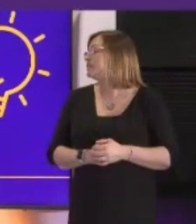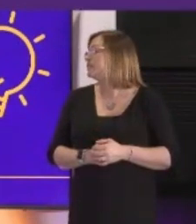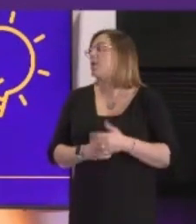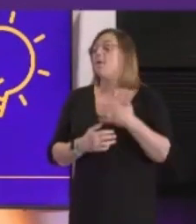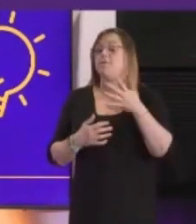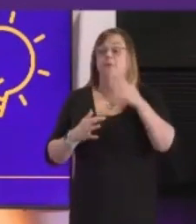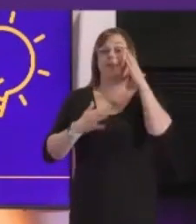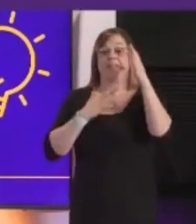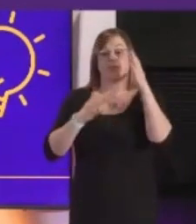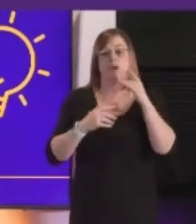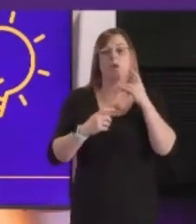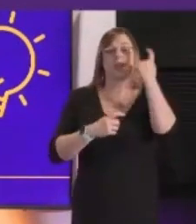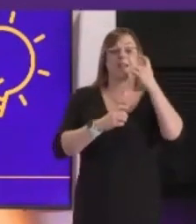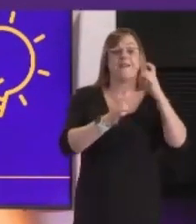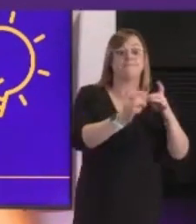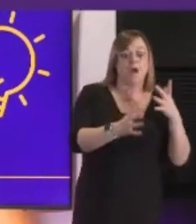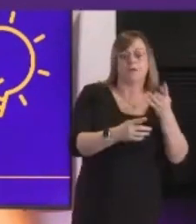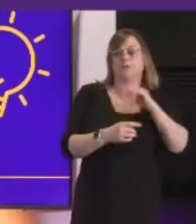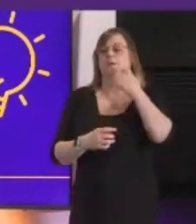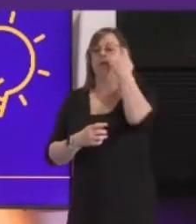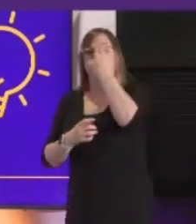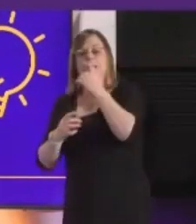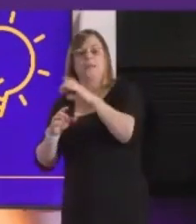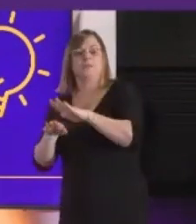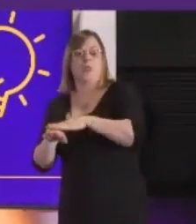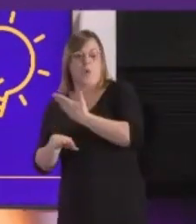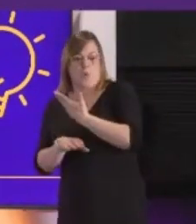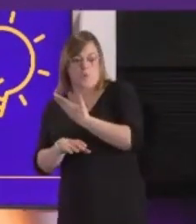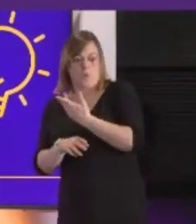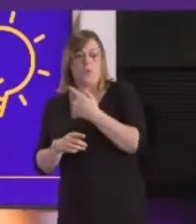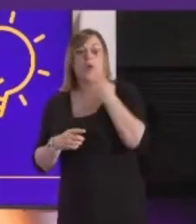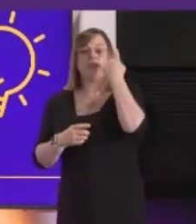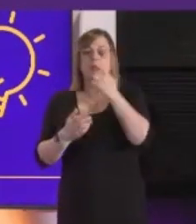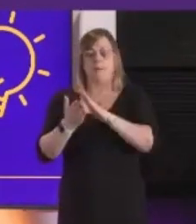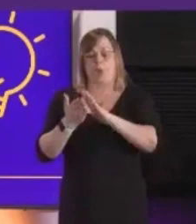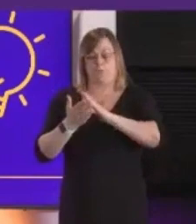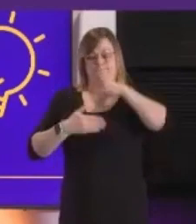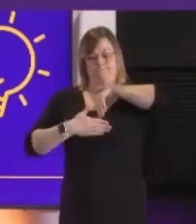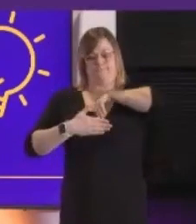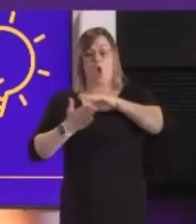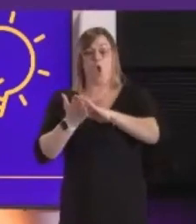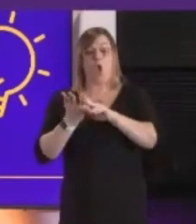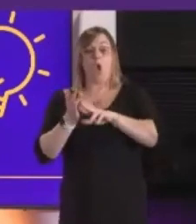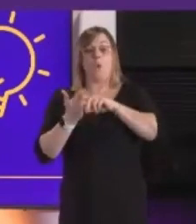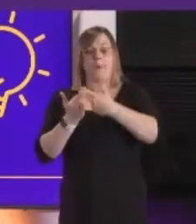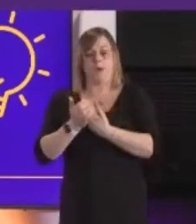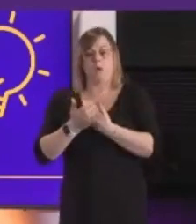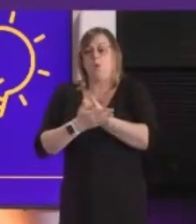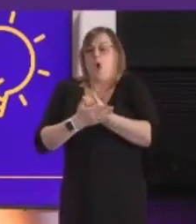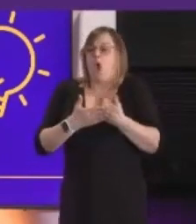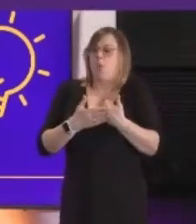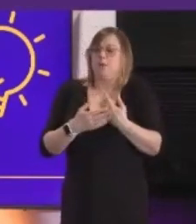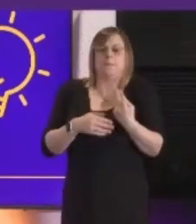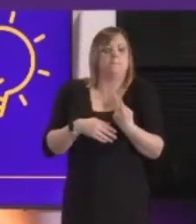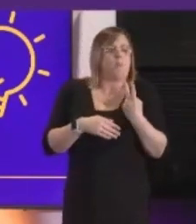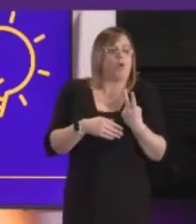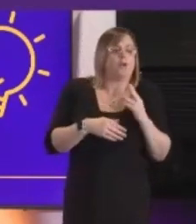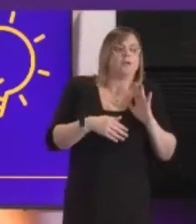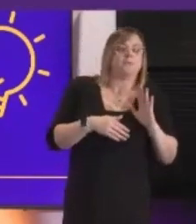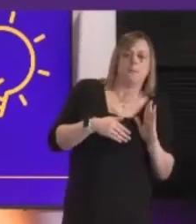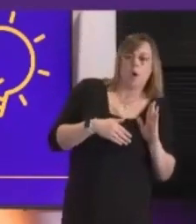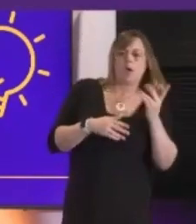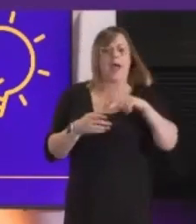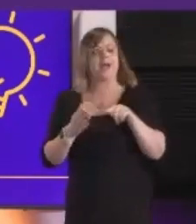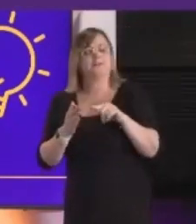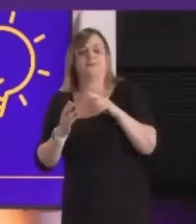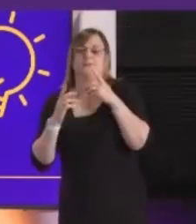of thinking fast, thinking slow by Daniel Kahneman, and thinking about the Homer in us. We all have a bit of both, and depending on the scenario, we will